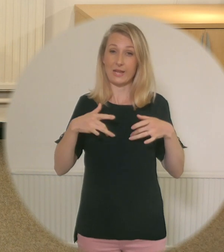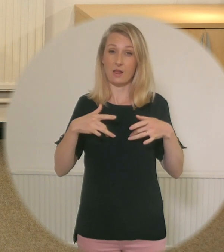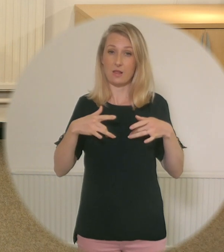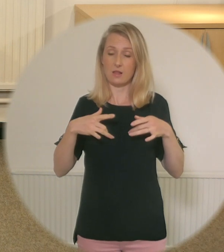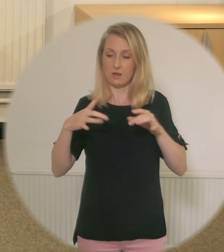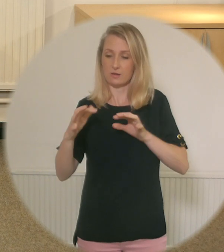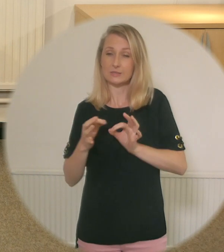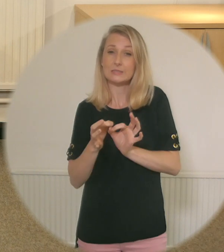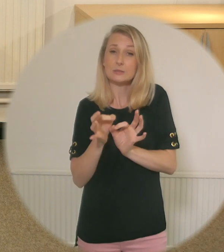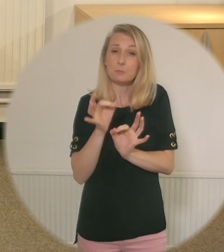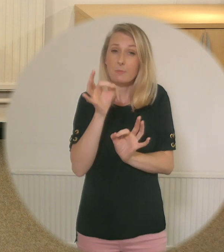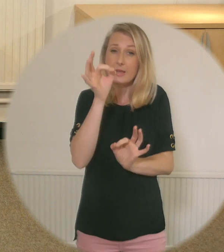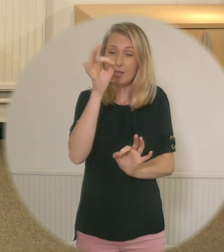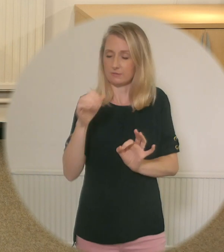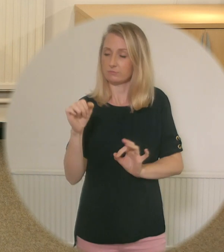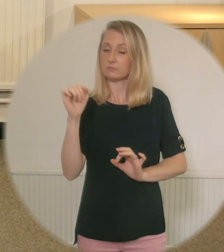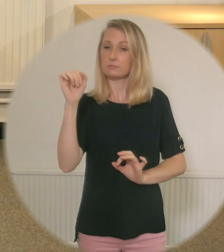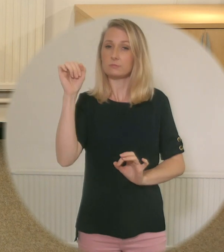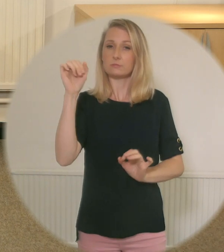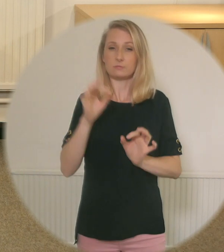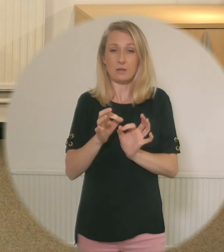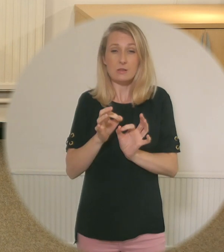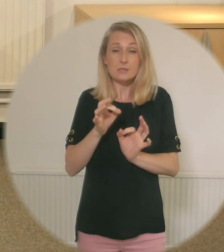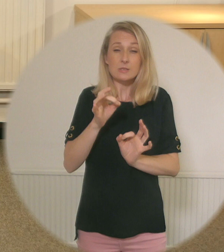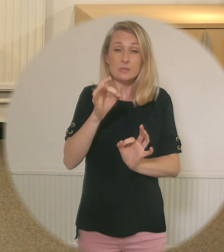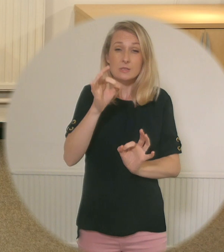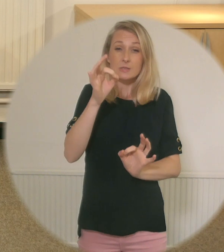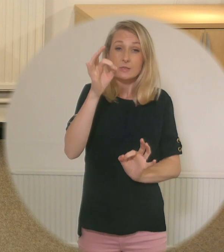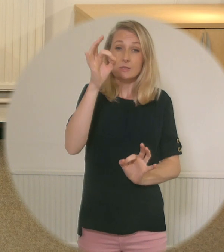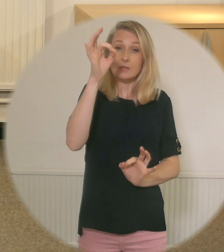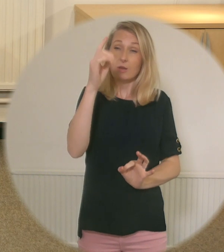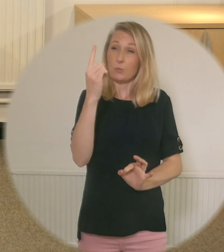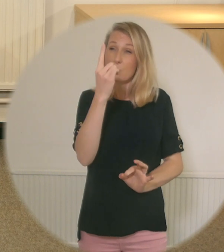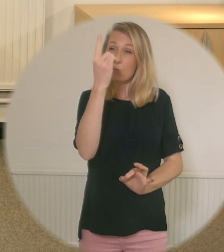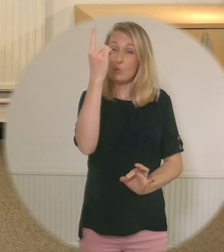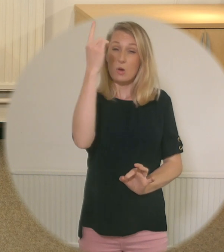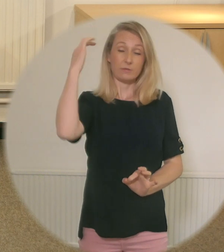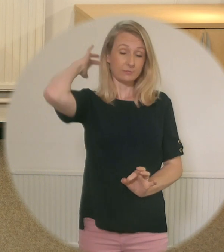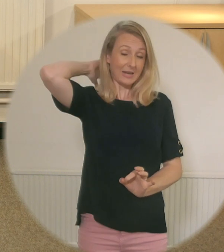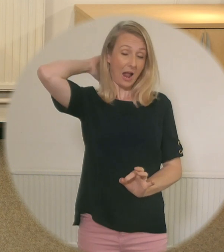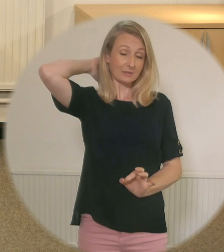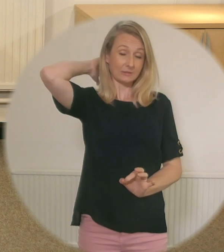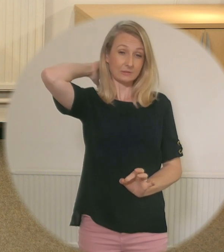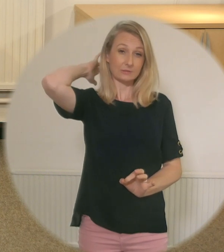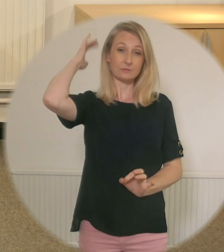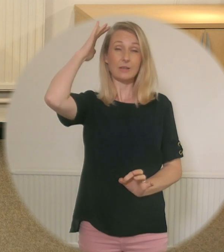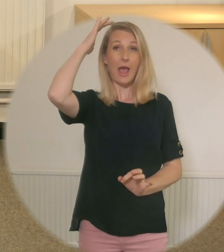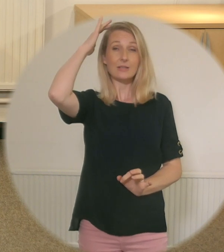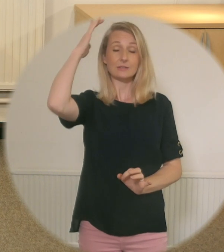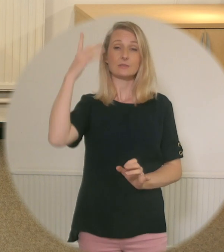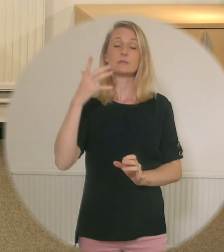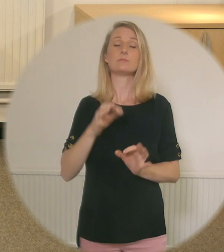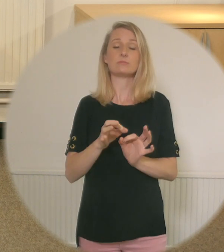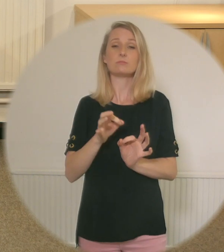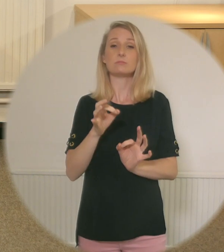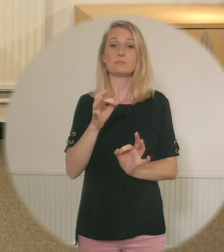back, lifting and lengthening upwards, all the way up to the back of the neck and the head. Feel